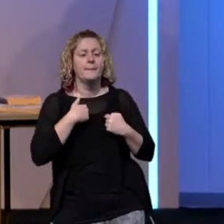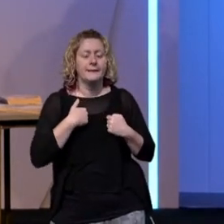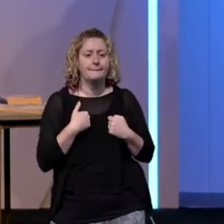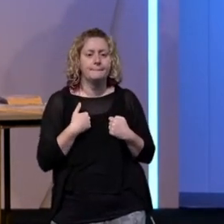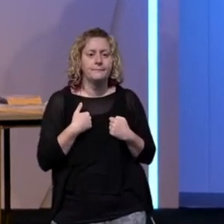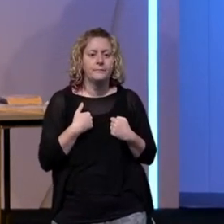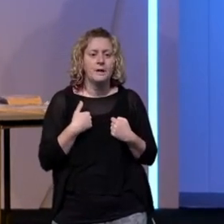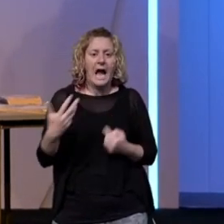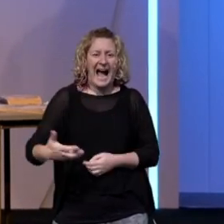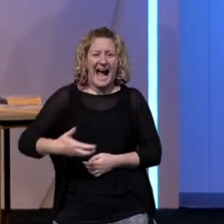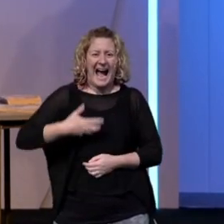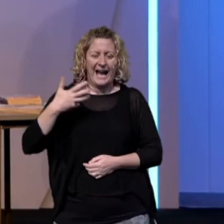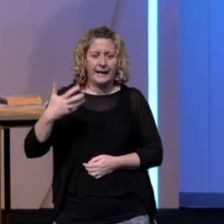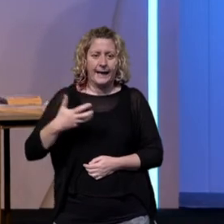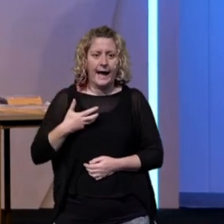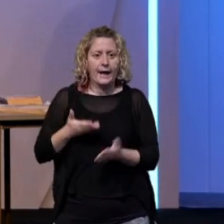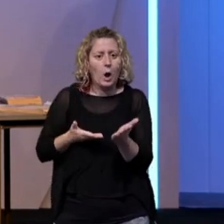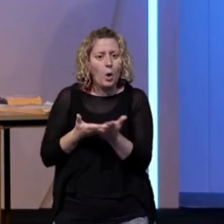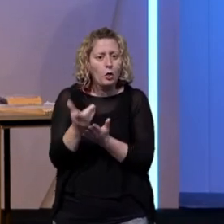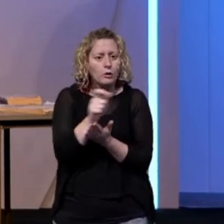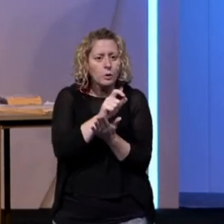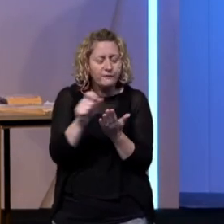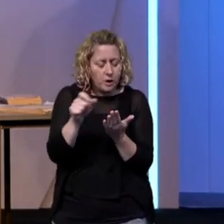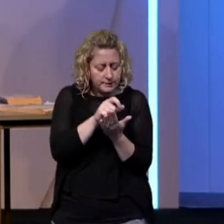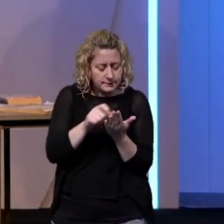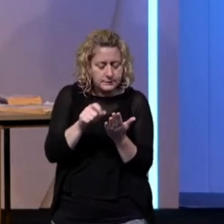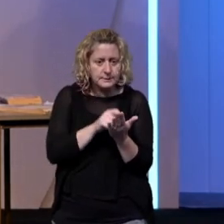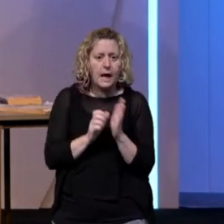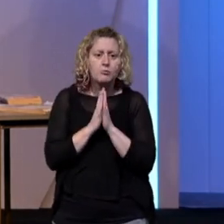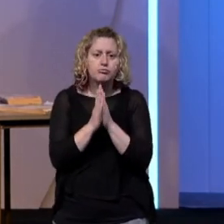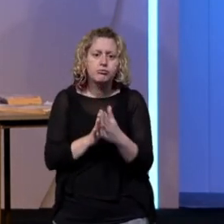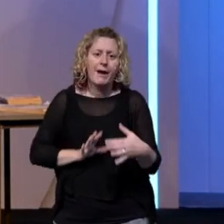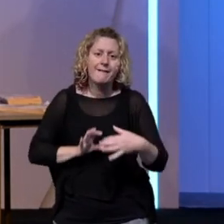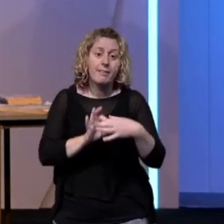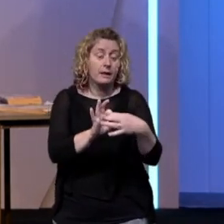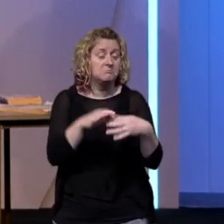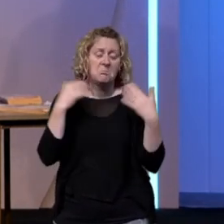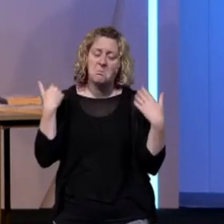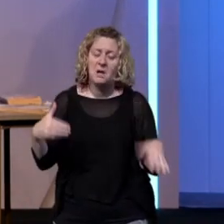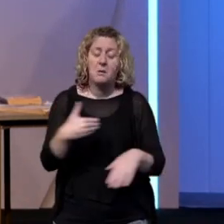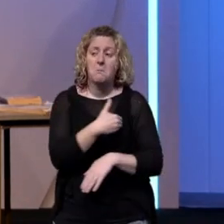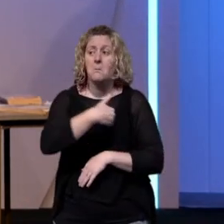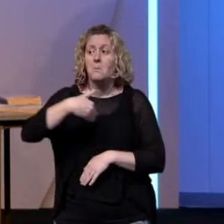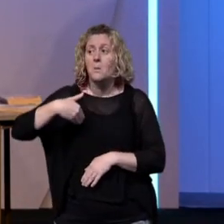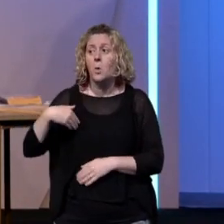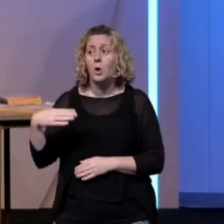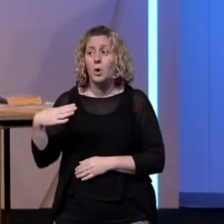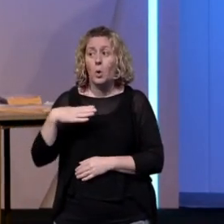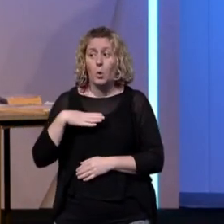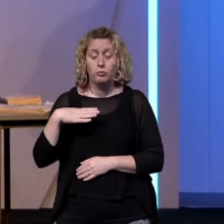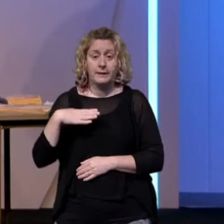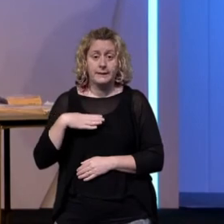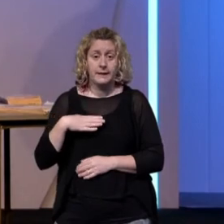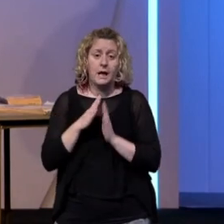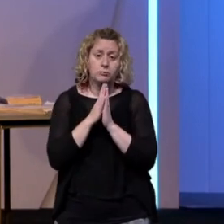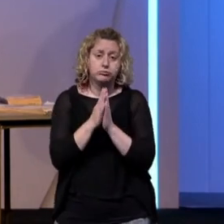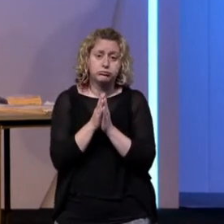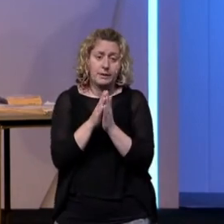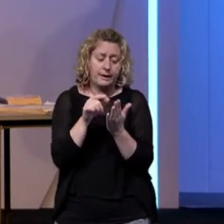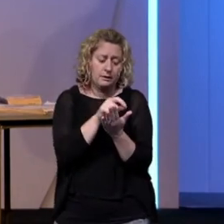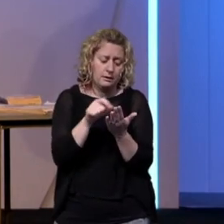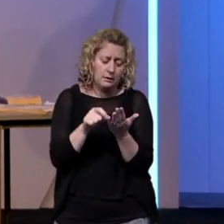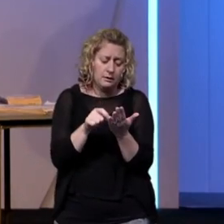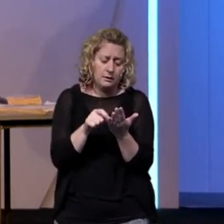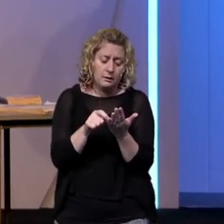I mortify the flesh. So I pray in these verses, did this morning, and I ask the Spirit to bring them to